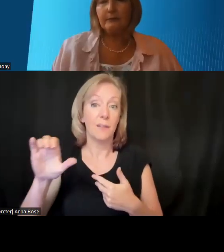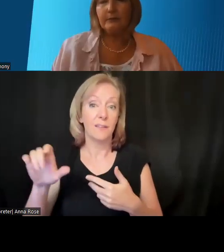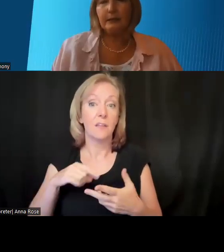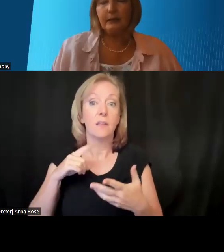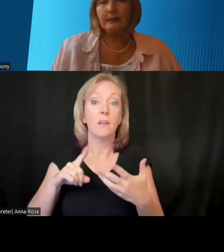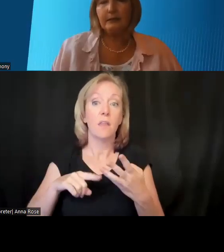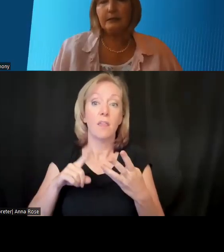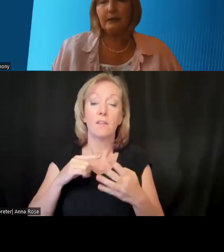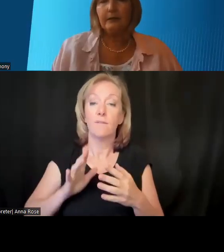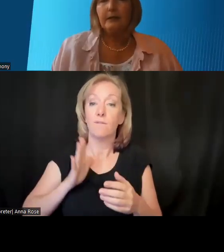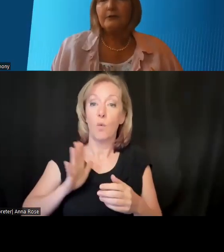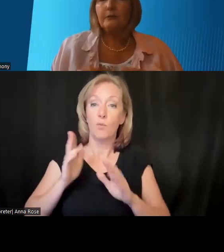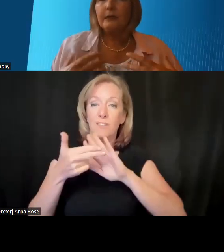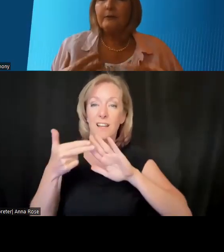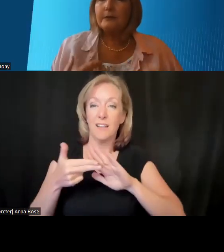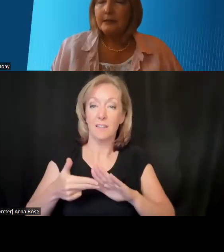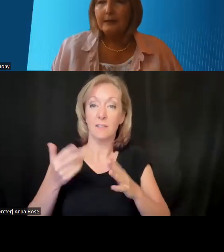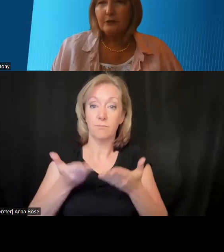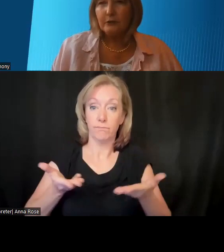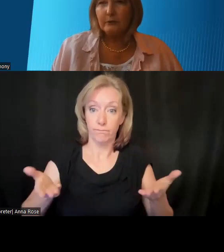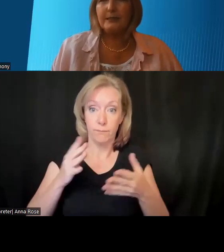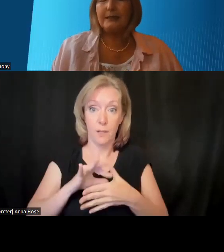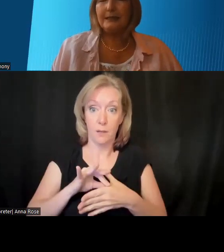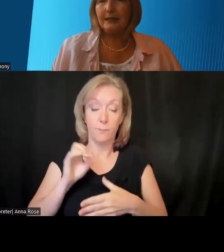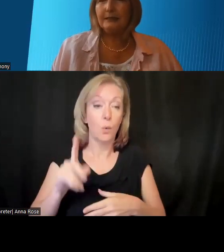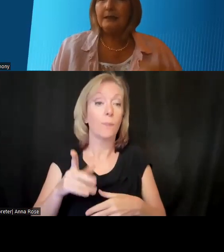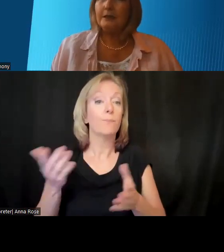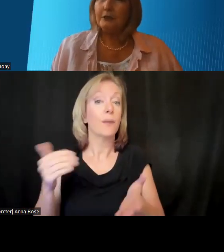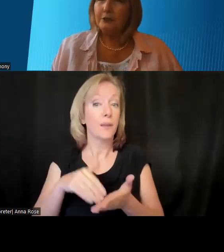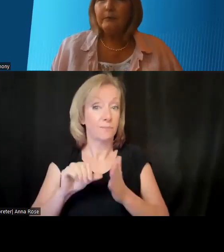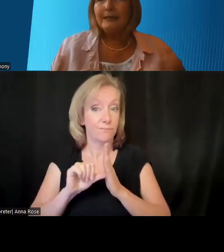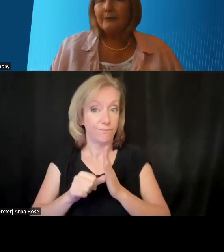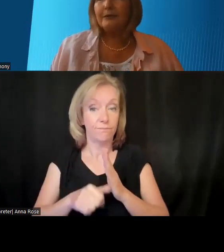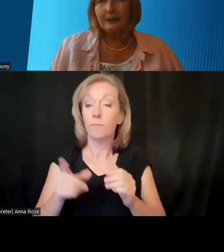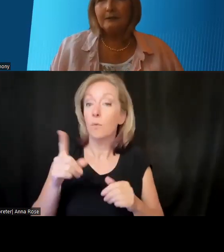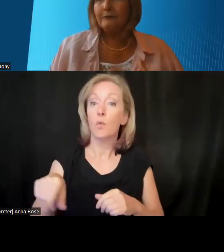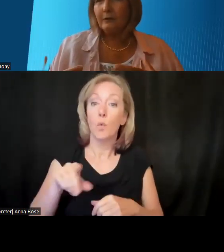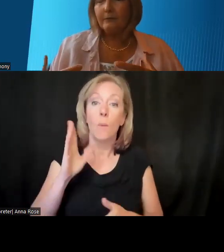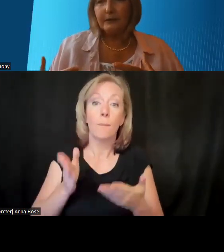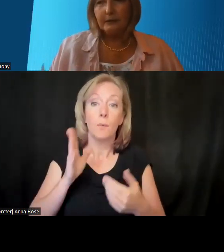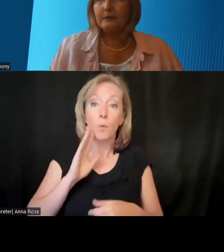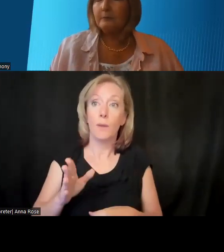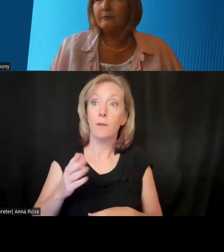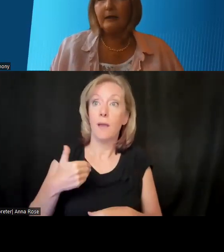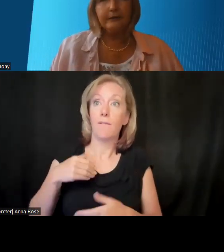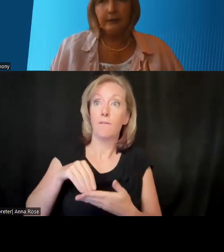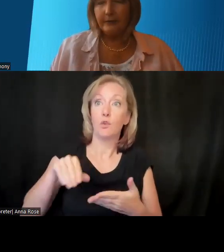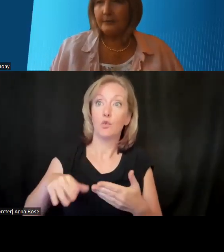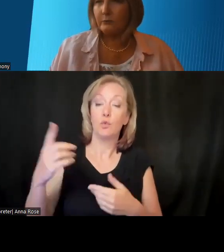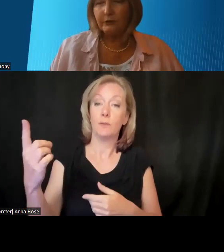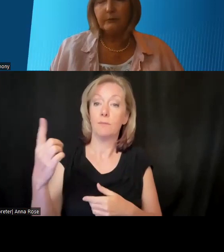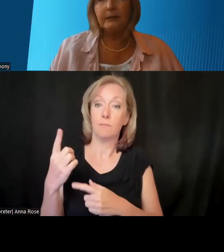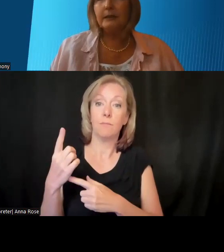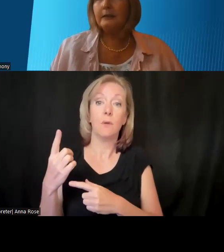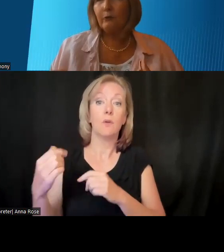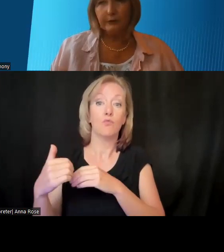formal diagnostic stuff. So what I would say to you is, again, you may get the kid from the clinical provider, and